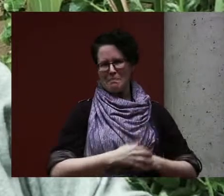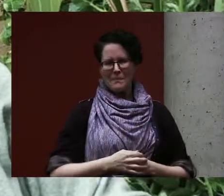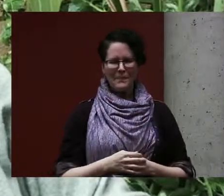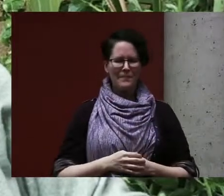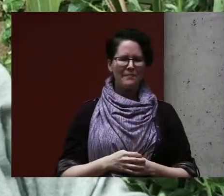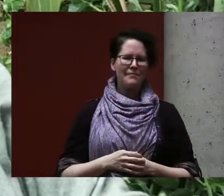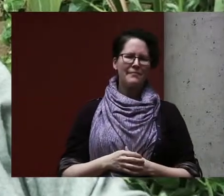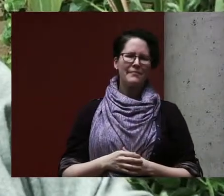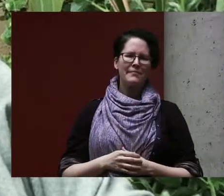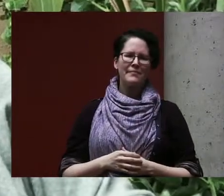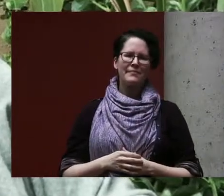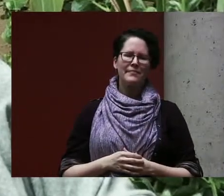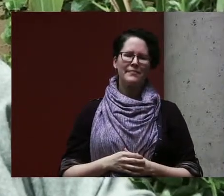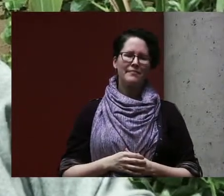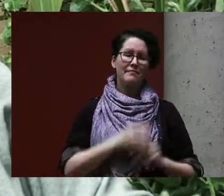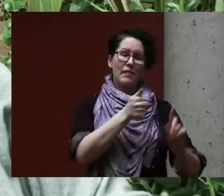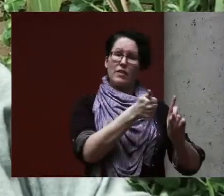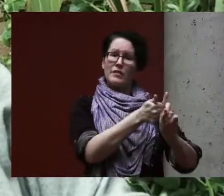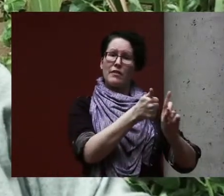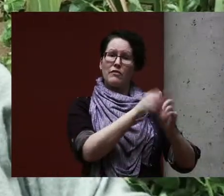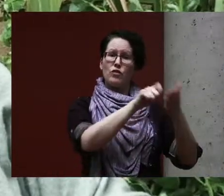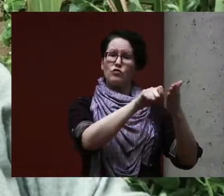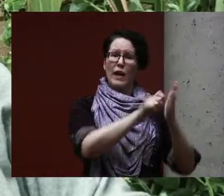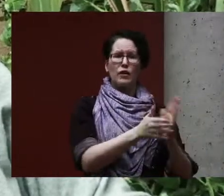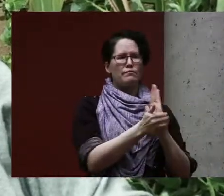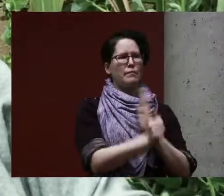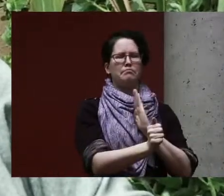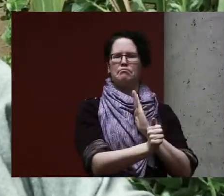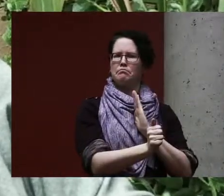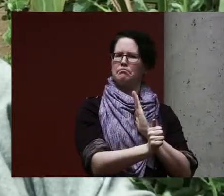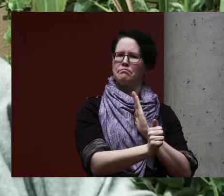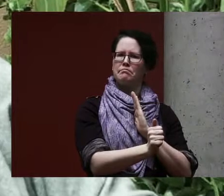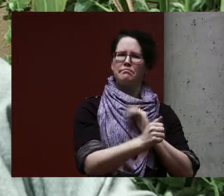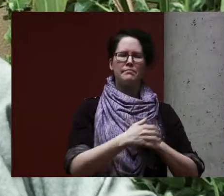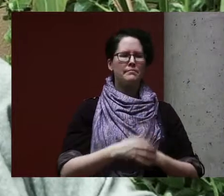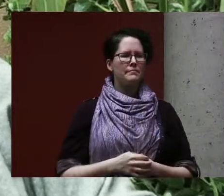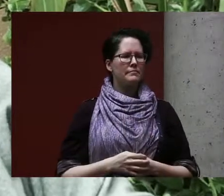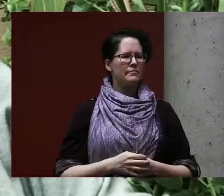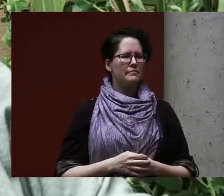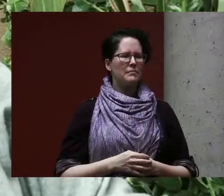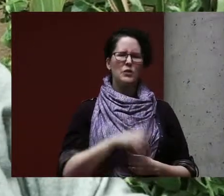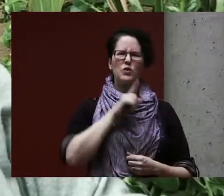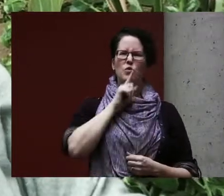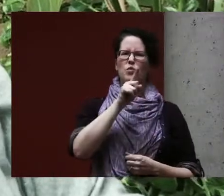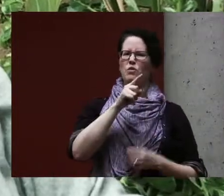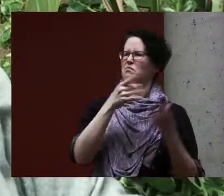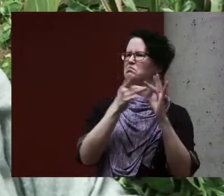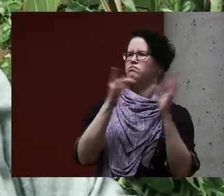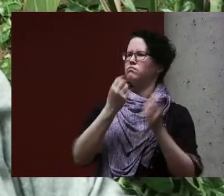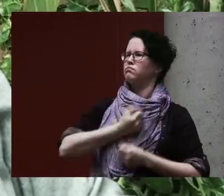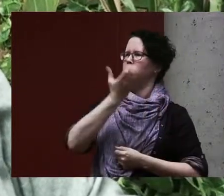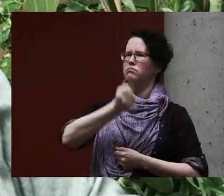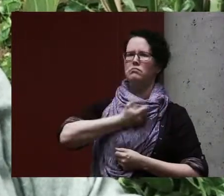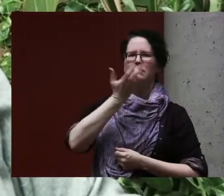Jen Powley, Harriet was a fine writer, a fierce truth-teller,